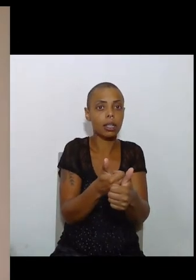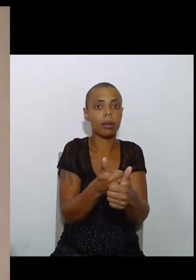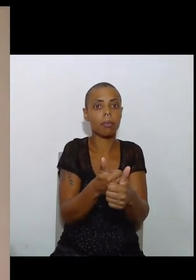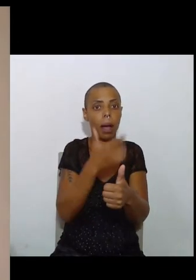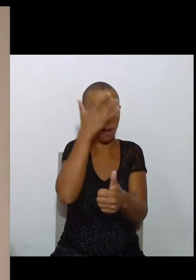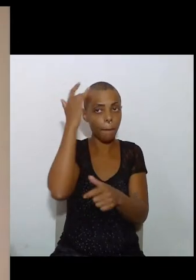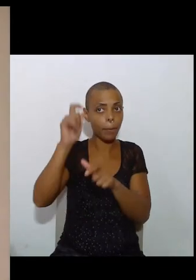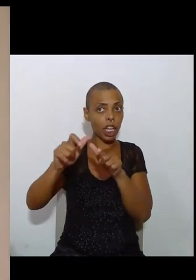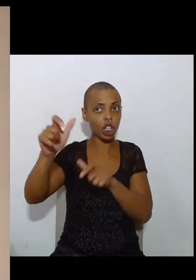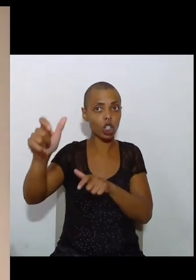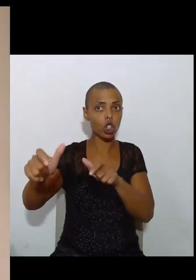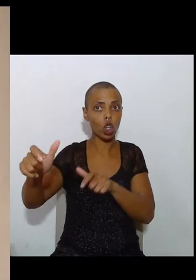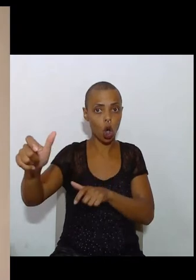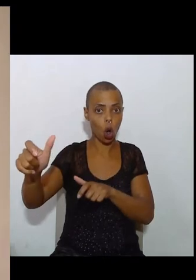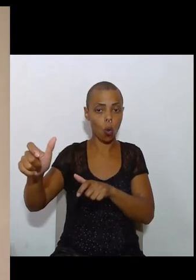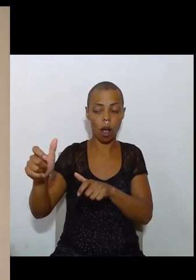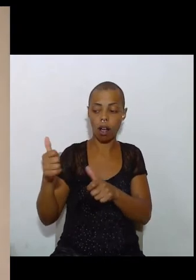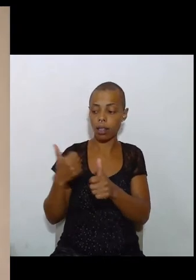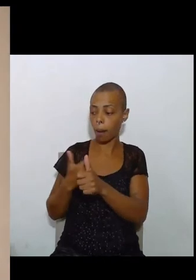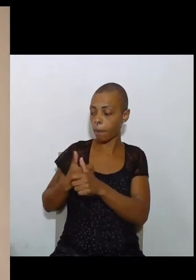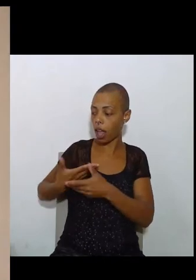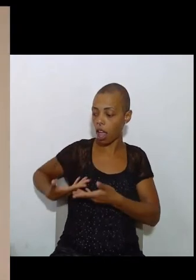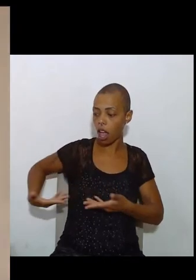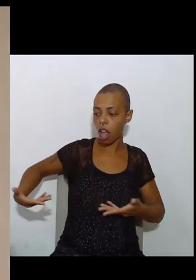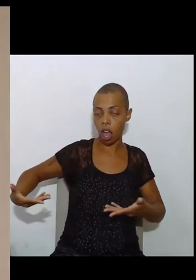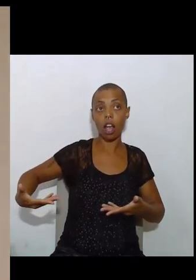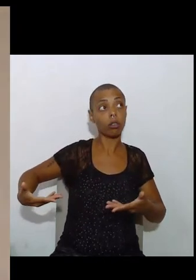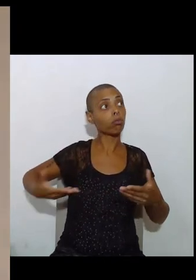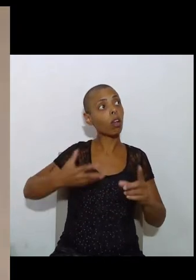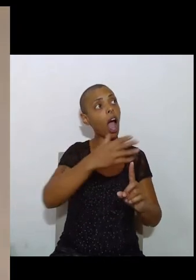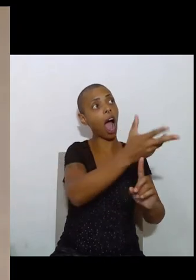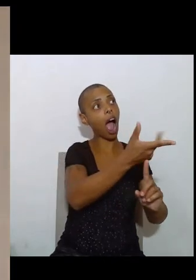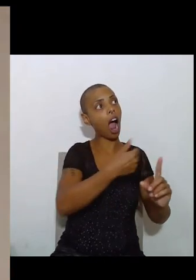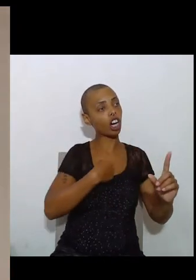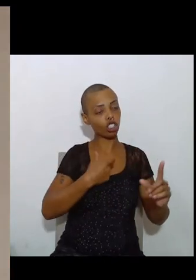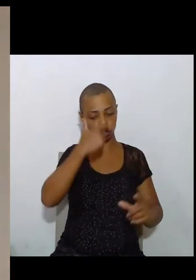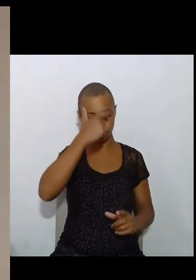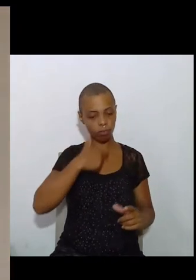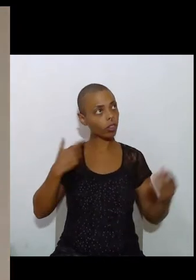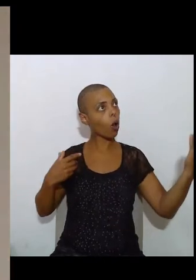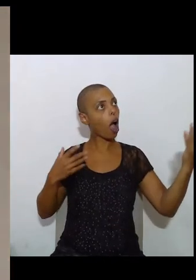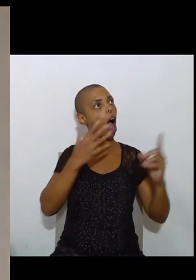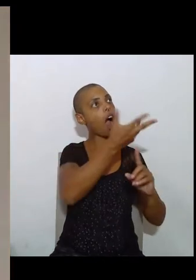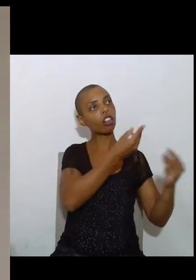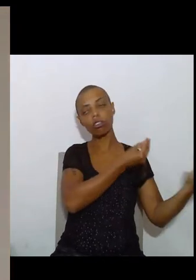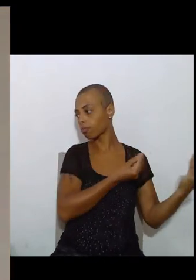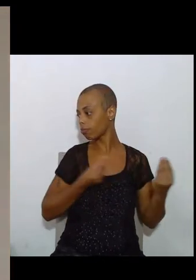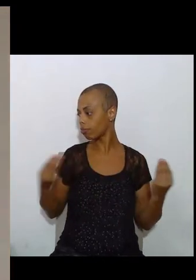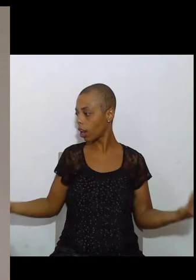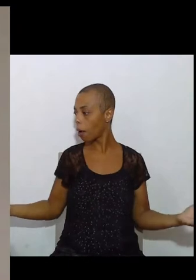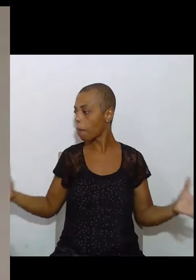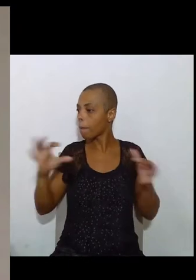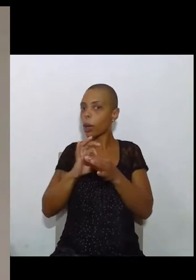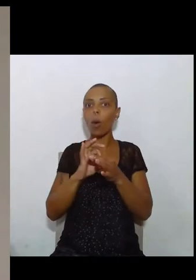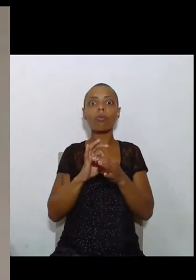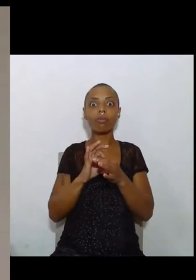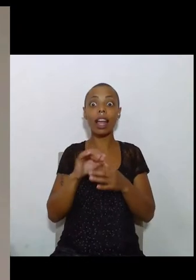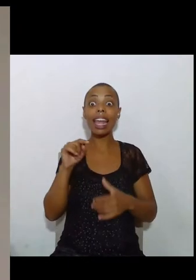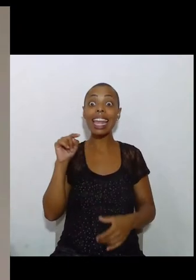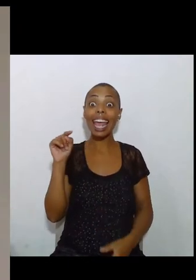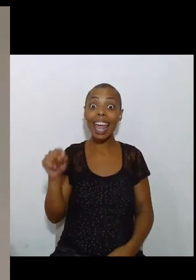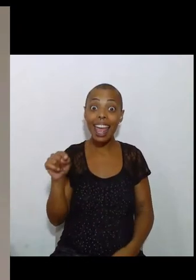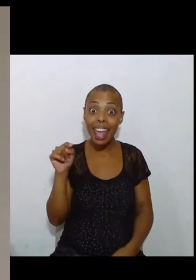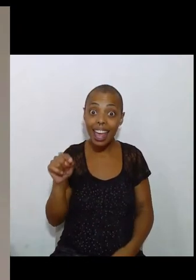bringing people together you know the people that surround me I think that art is